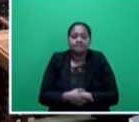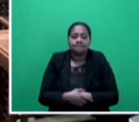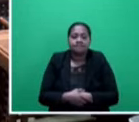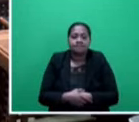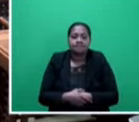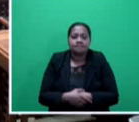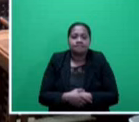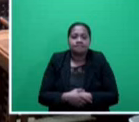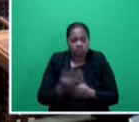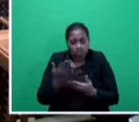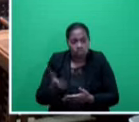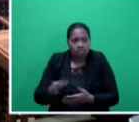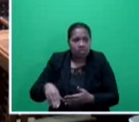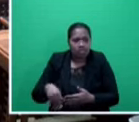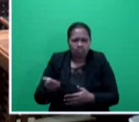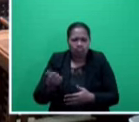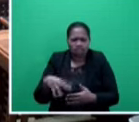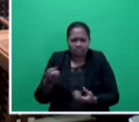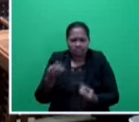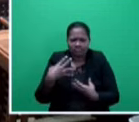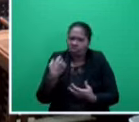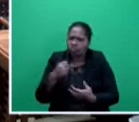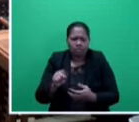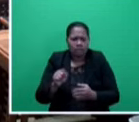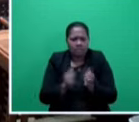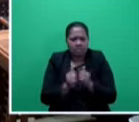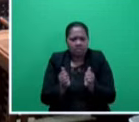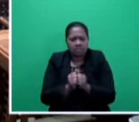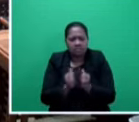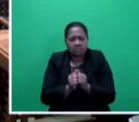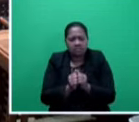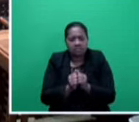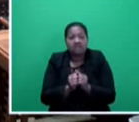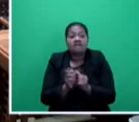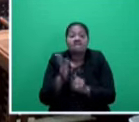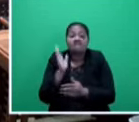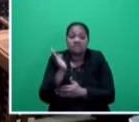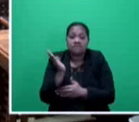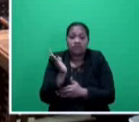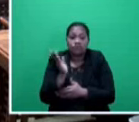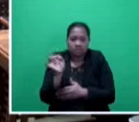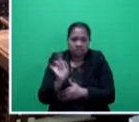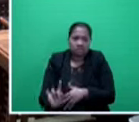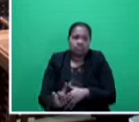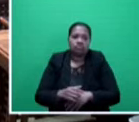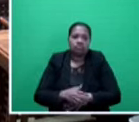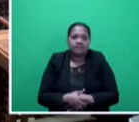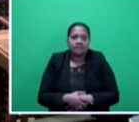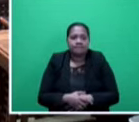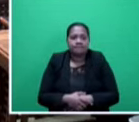Honourable members, I have been advised that there are no papers for presentation today.